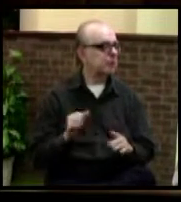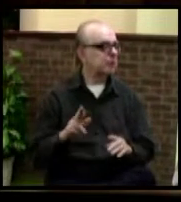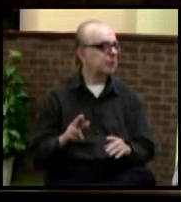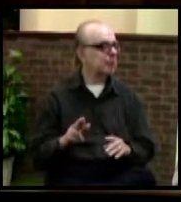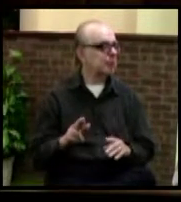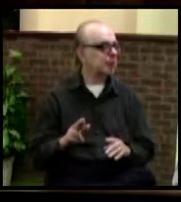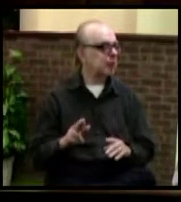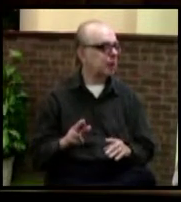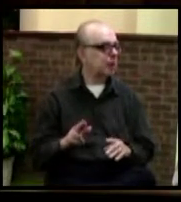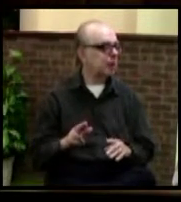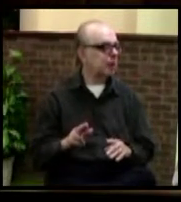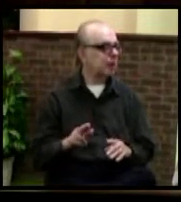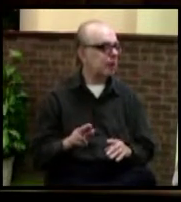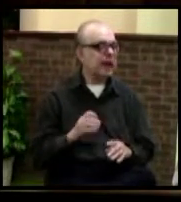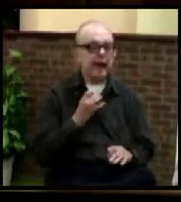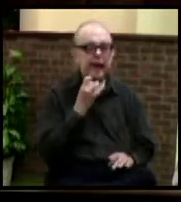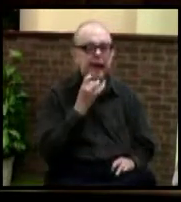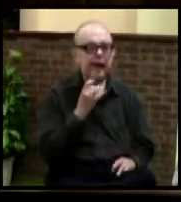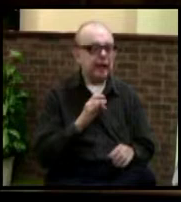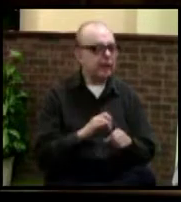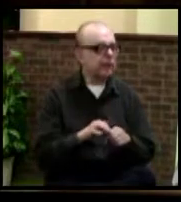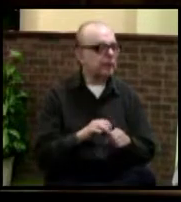sudden, my gas light comes on.